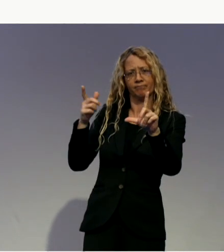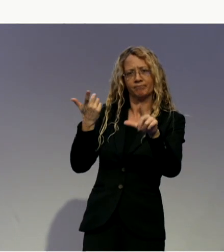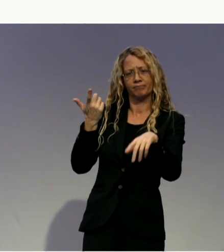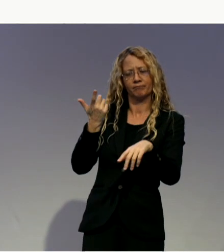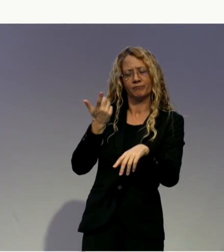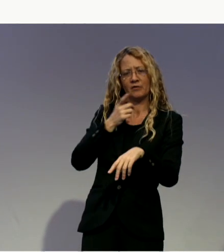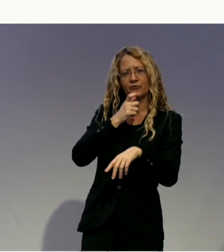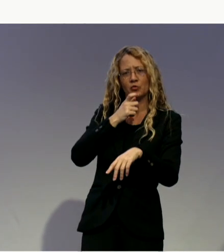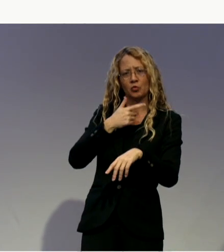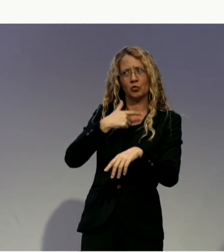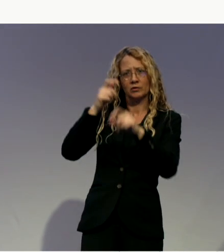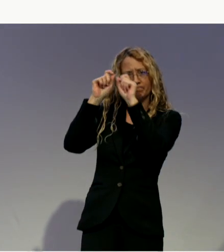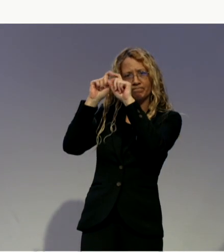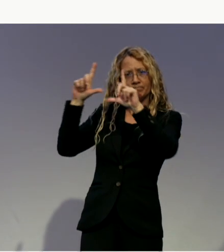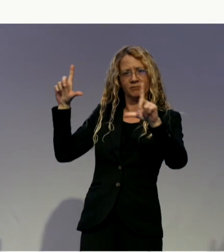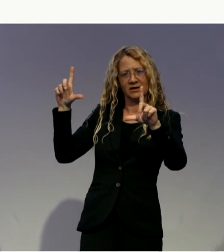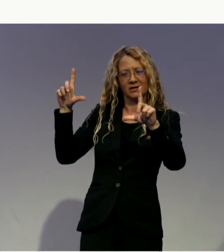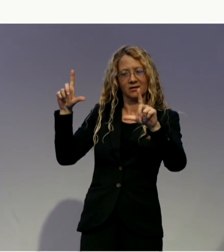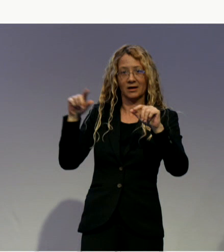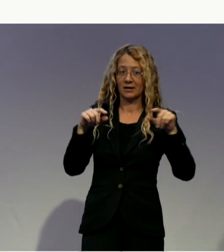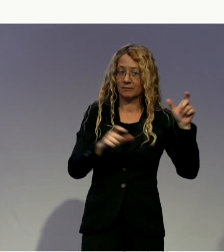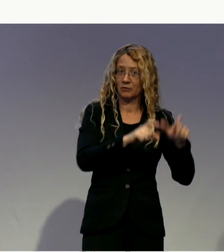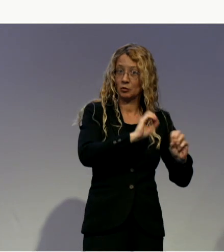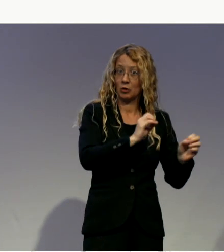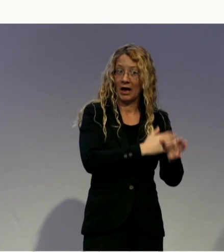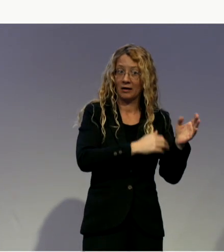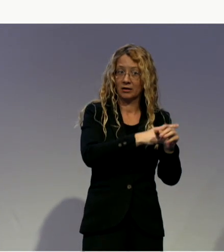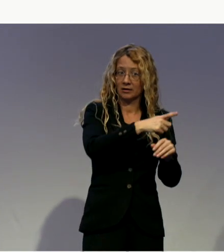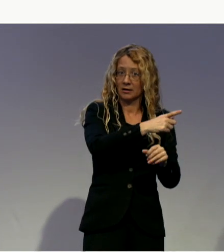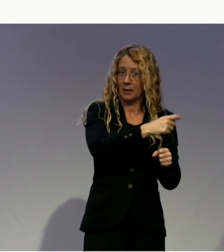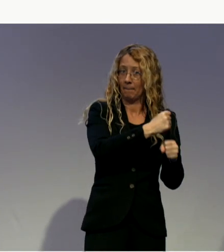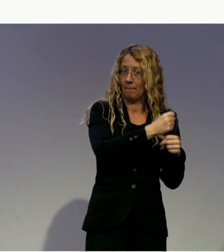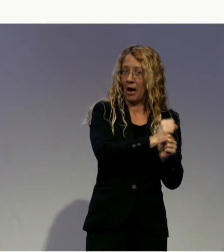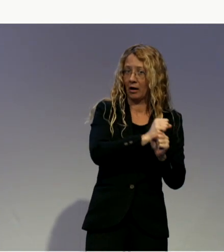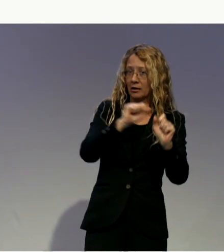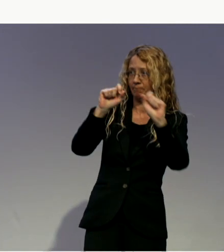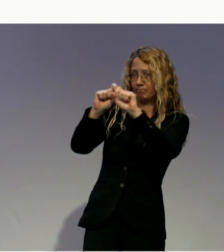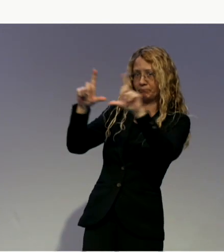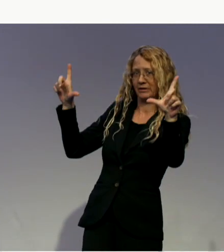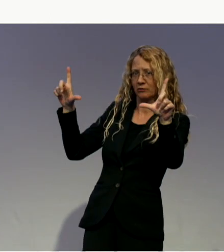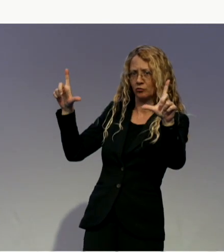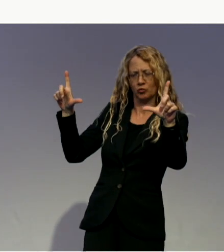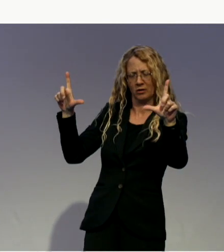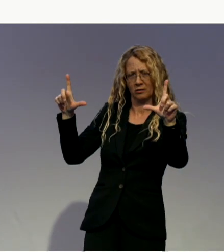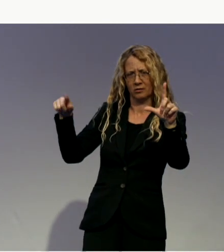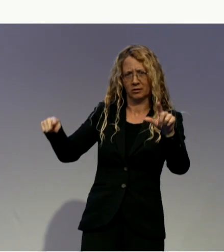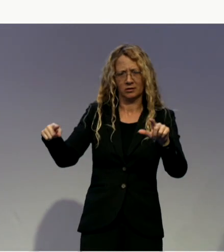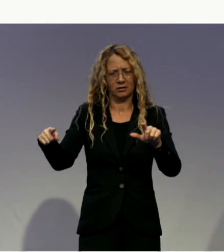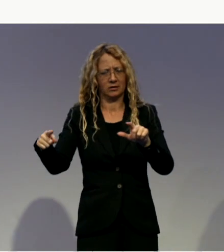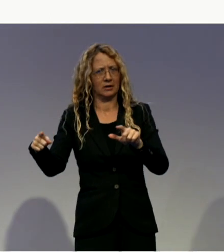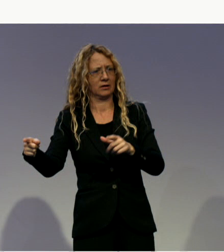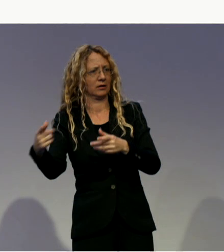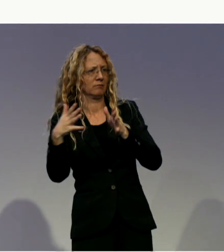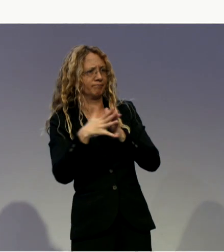directly. And so our story has traditionally been told from the view of someone